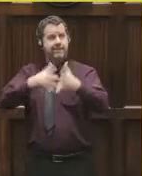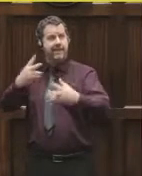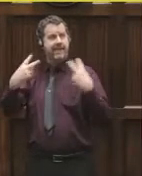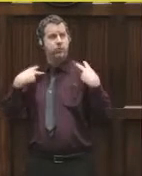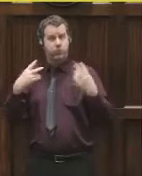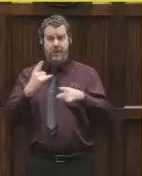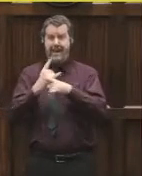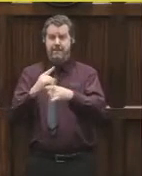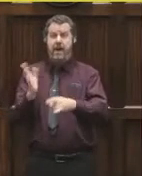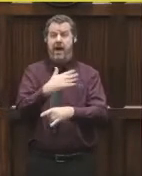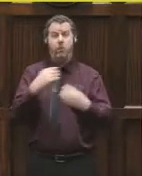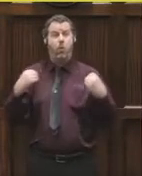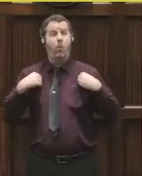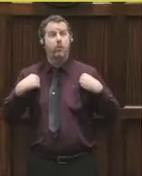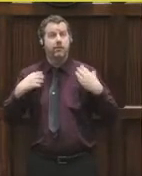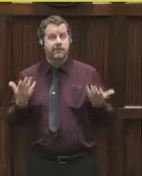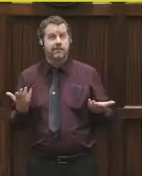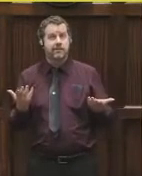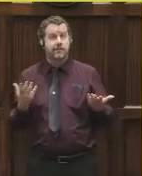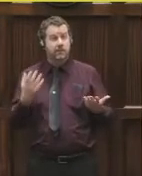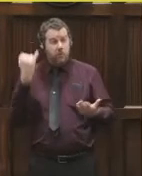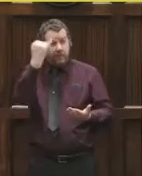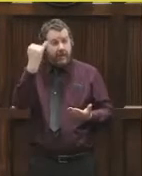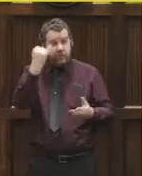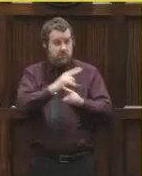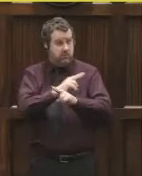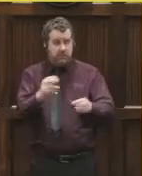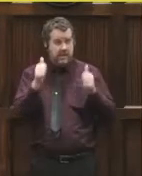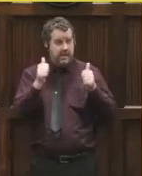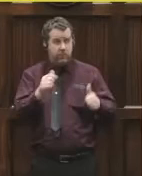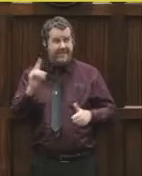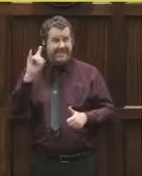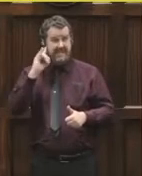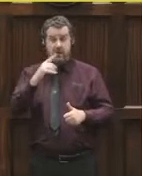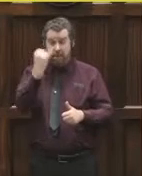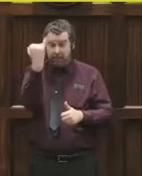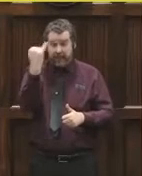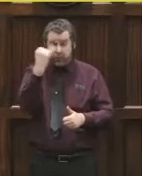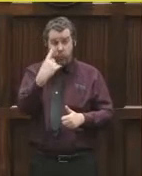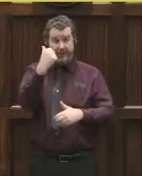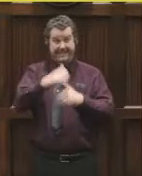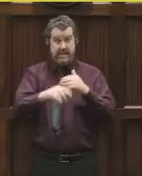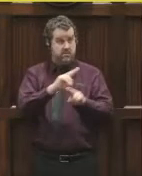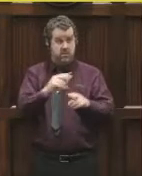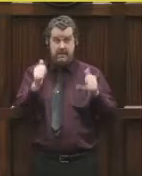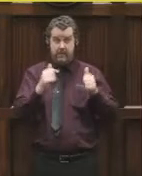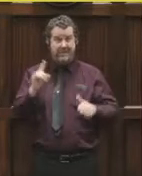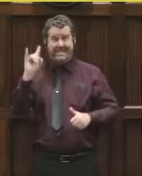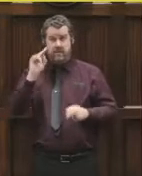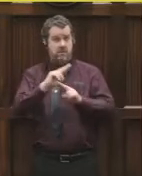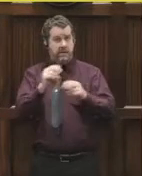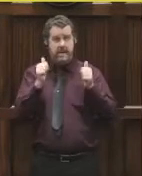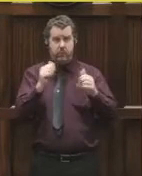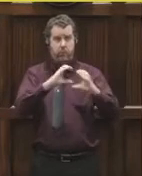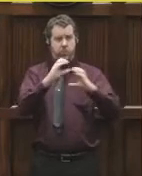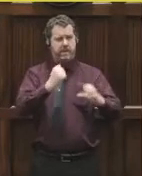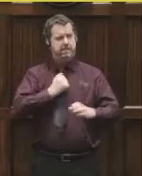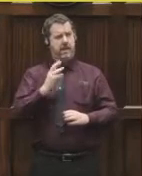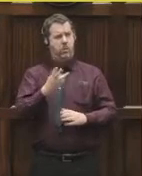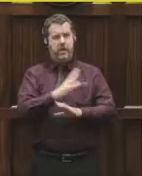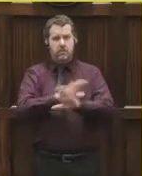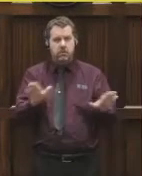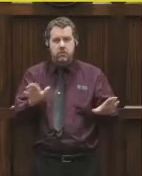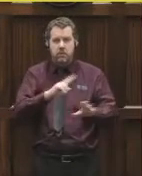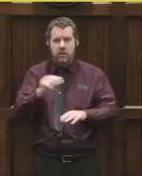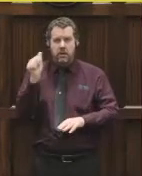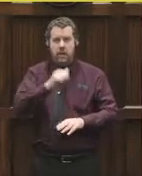own? Just imagine not being able to hear for a day and not being able to communicate as you wish. It is a lot easier to